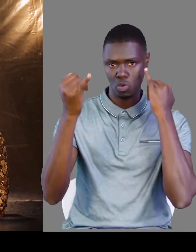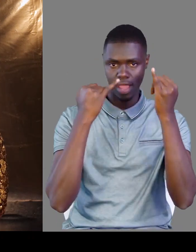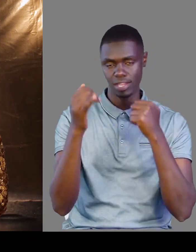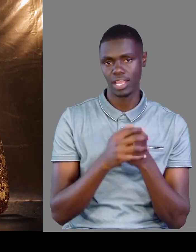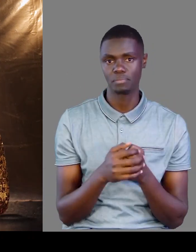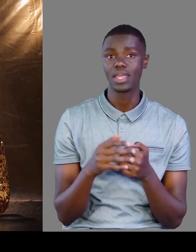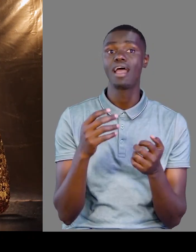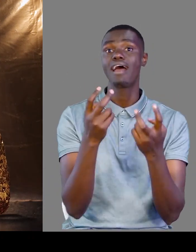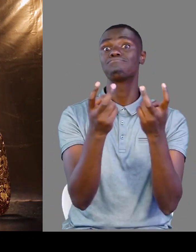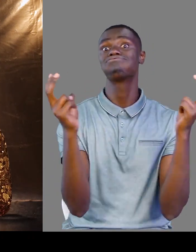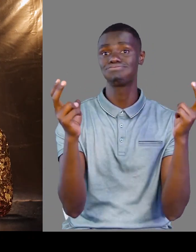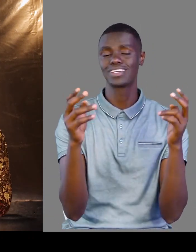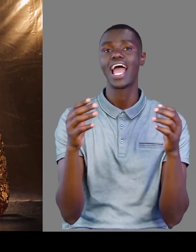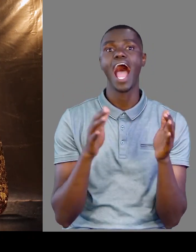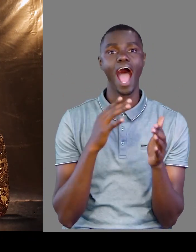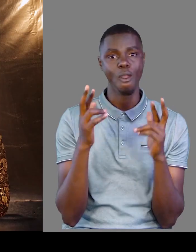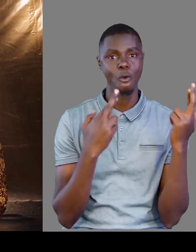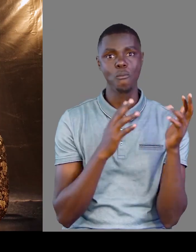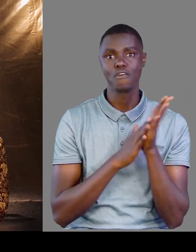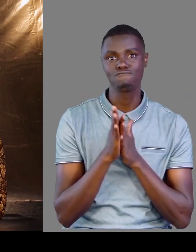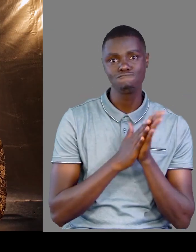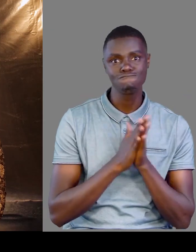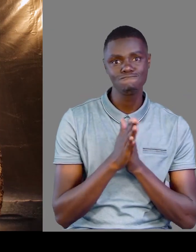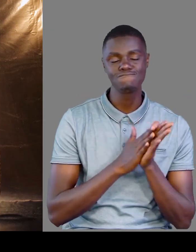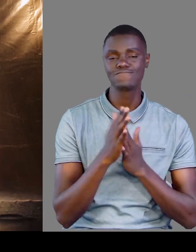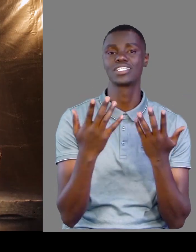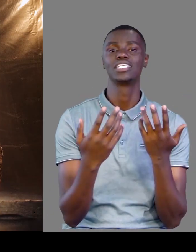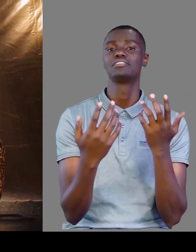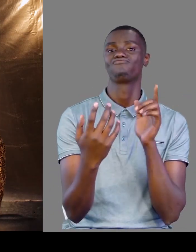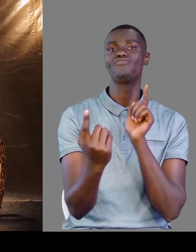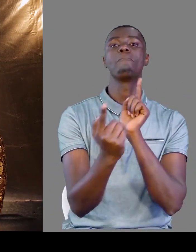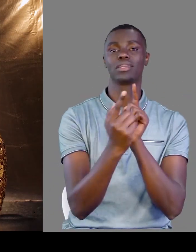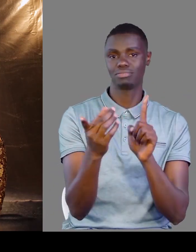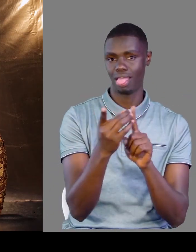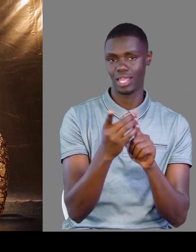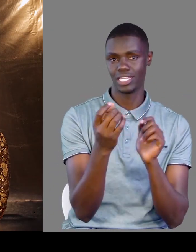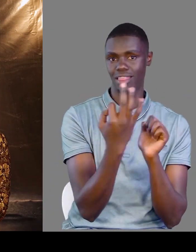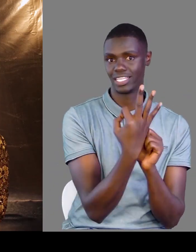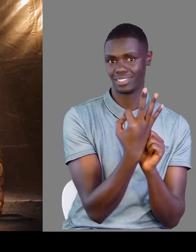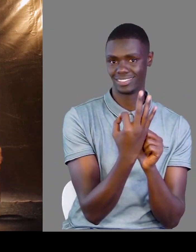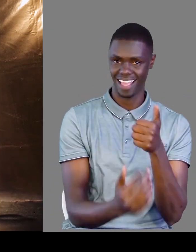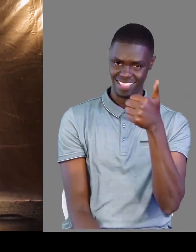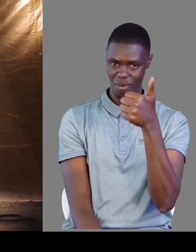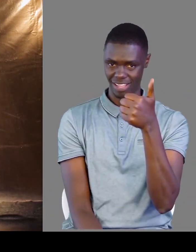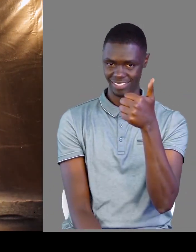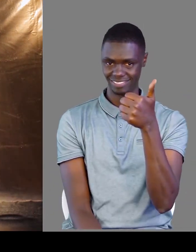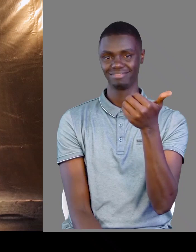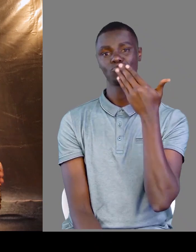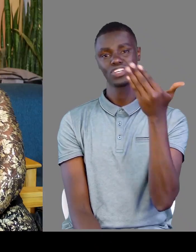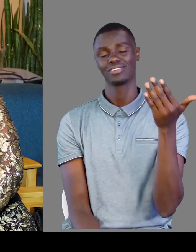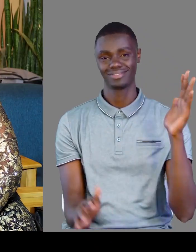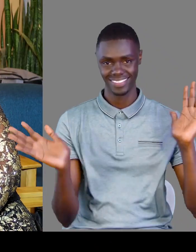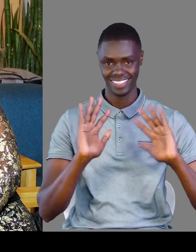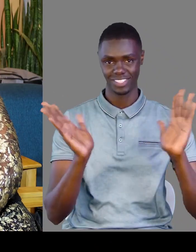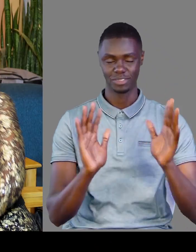our viewers. I hope you guys are excited and see you on 13th. Azima. Kabisa. Thank you. See